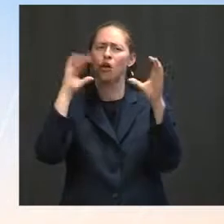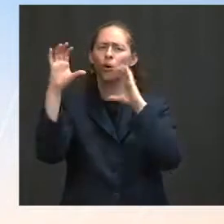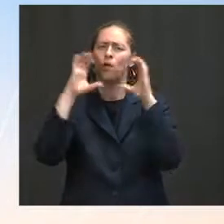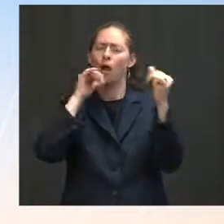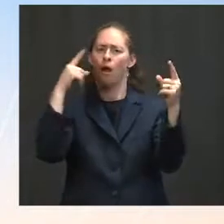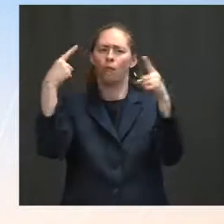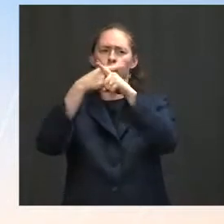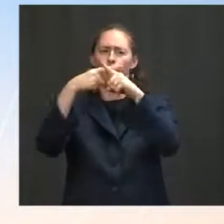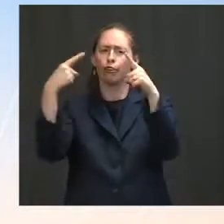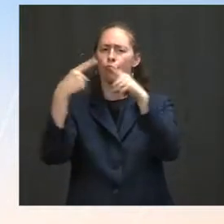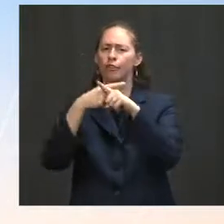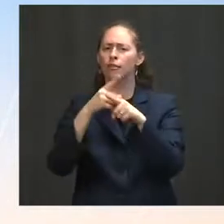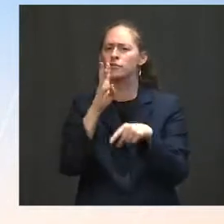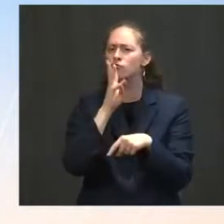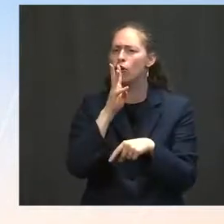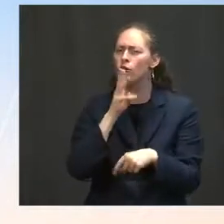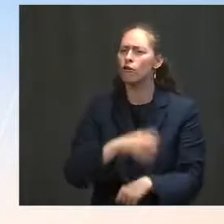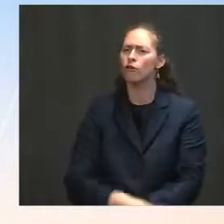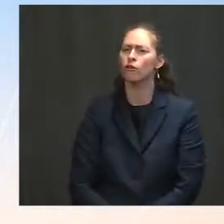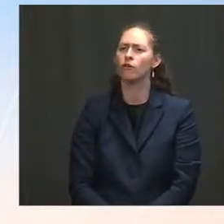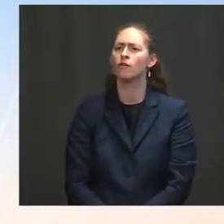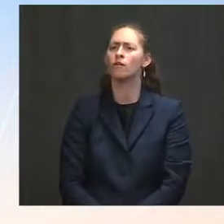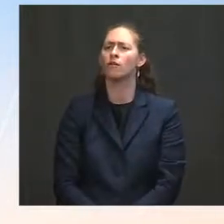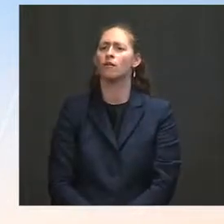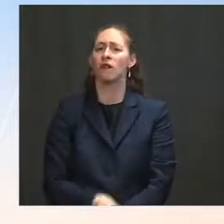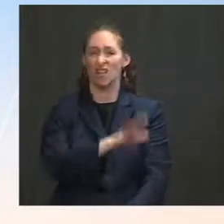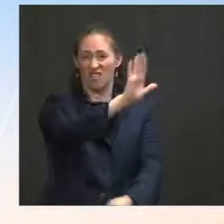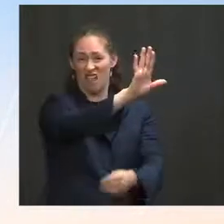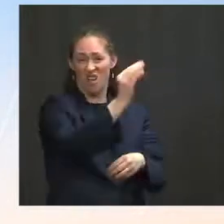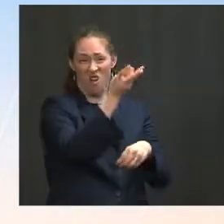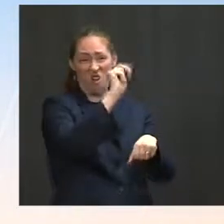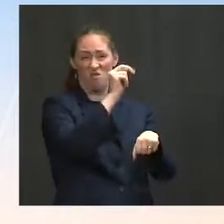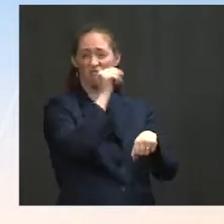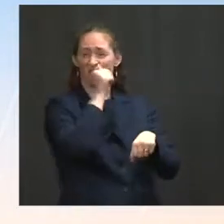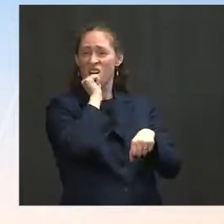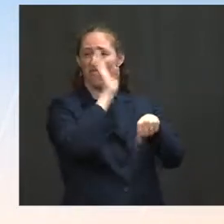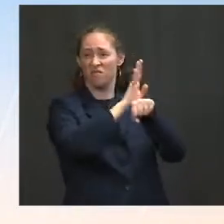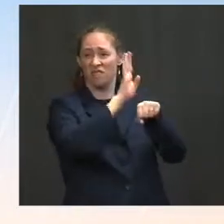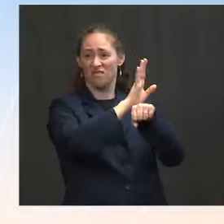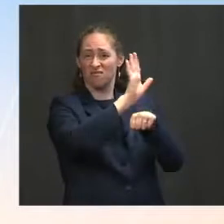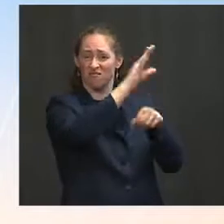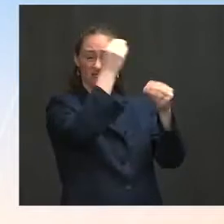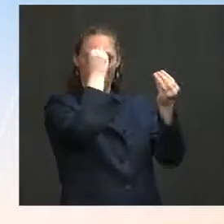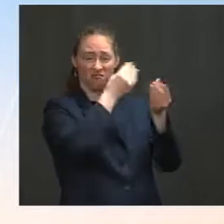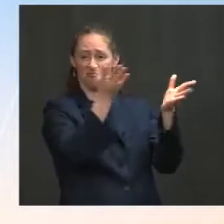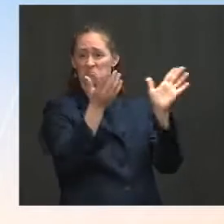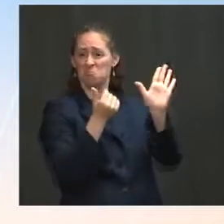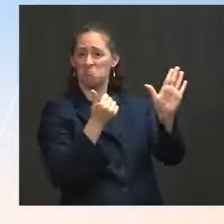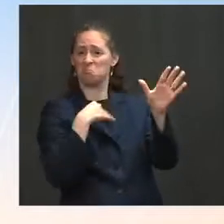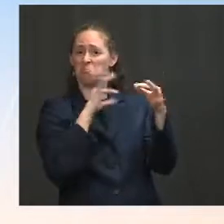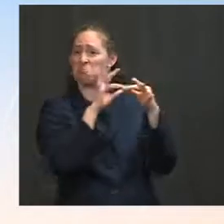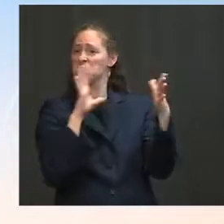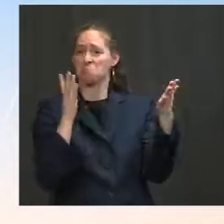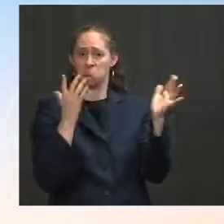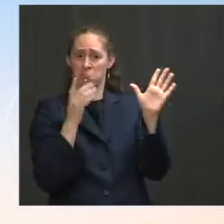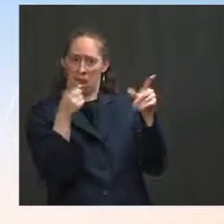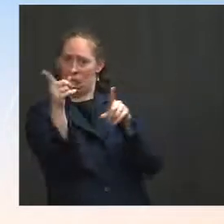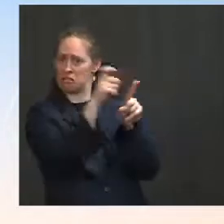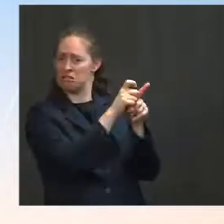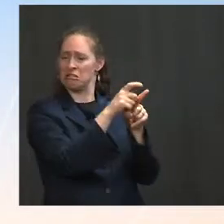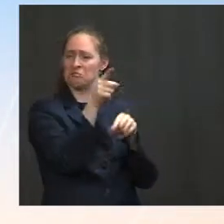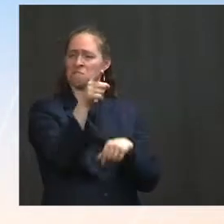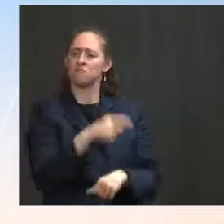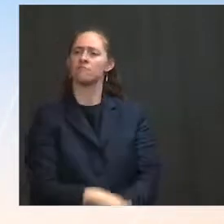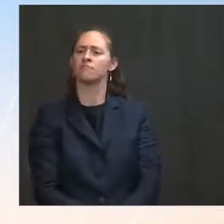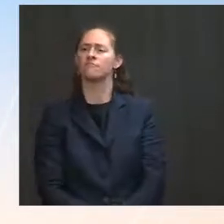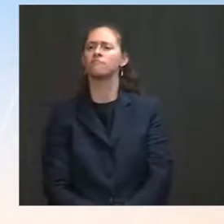I can't speak to their the origin or the motivation of their announcement. You'd have to ask them that, but the role we can play from